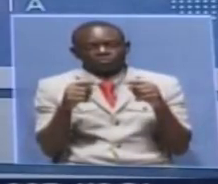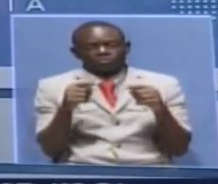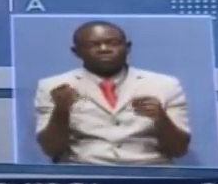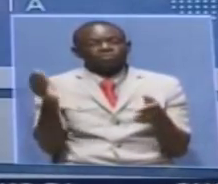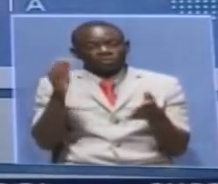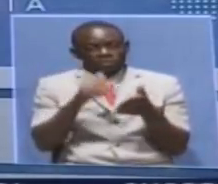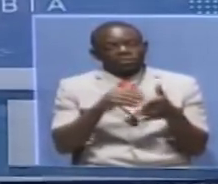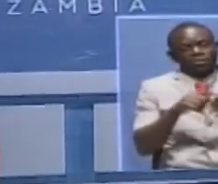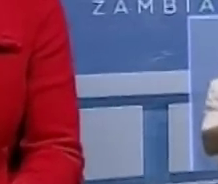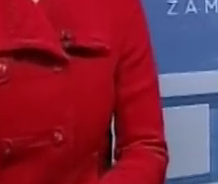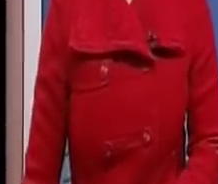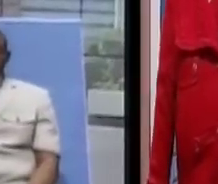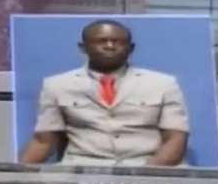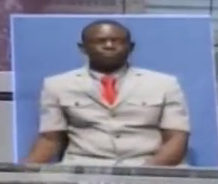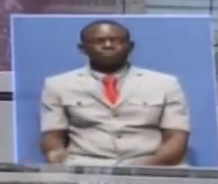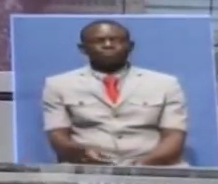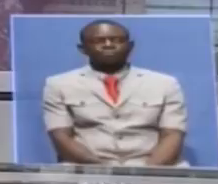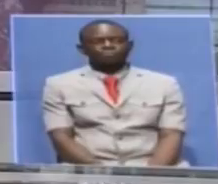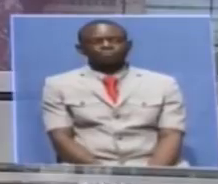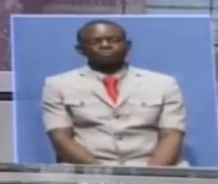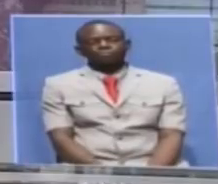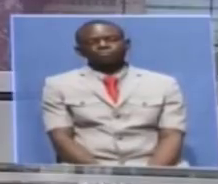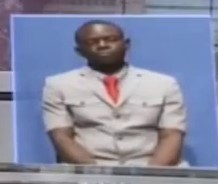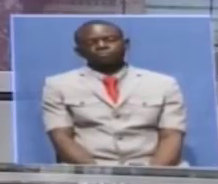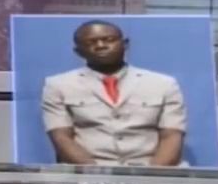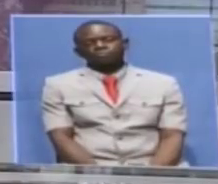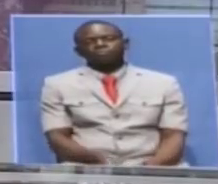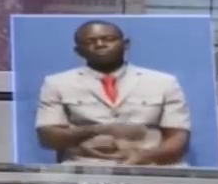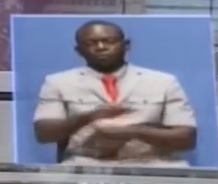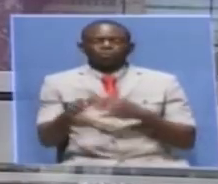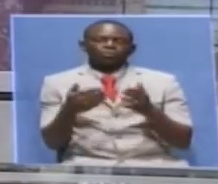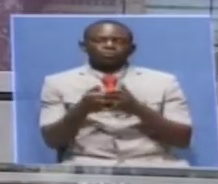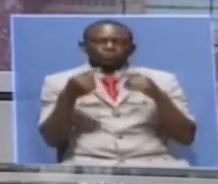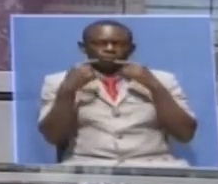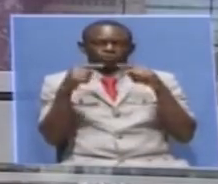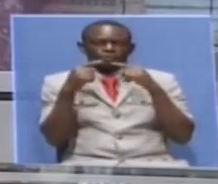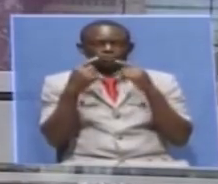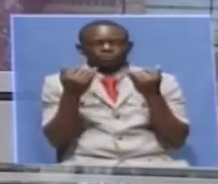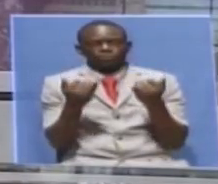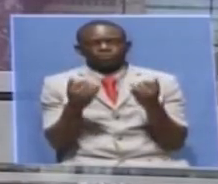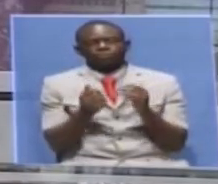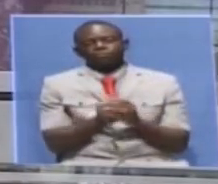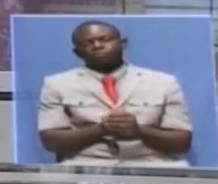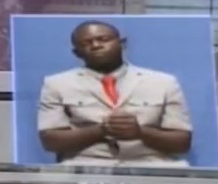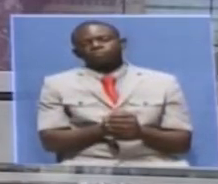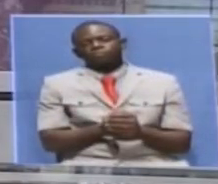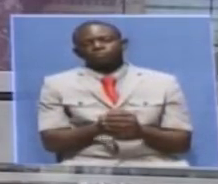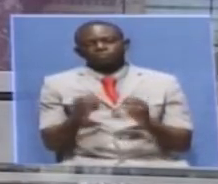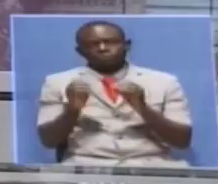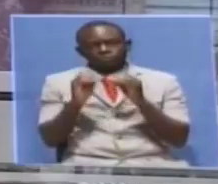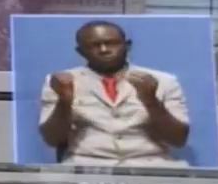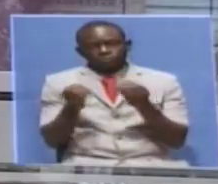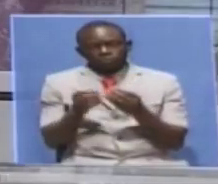again next week for more. And now the rest of the news. Vision Ambassadors, a non-profit